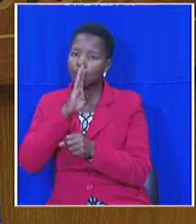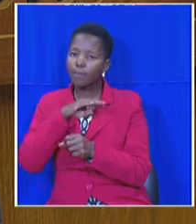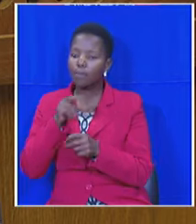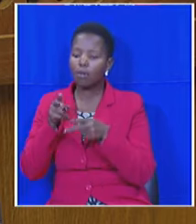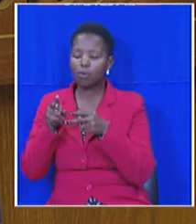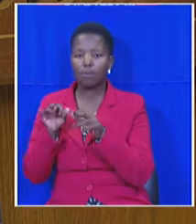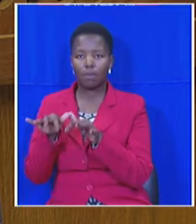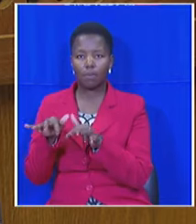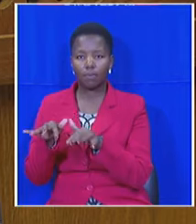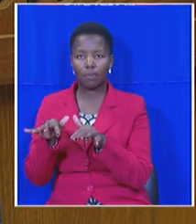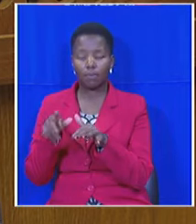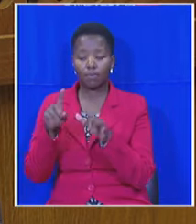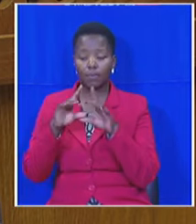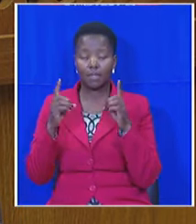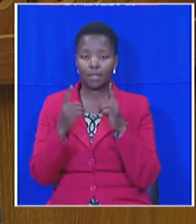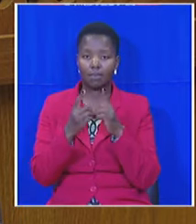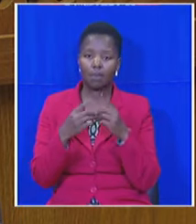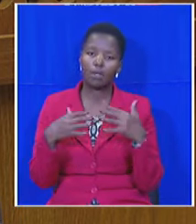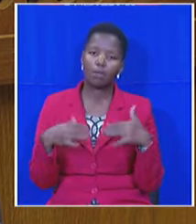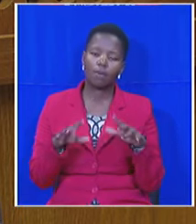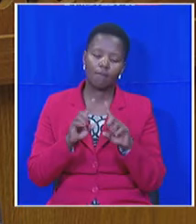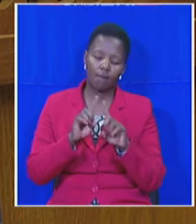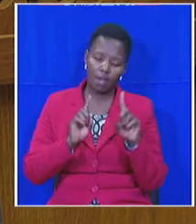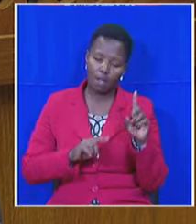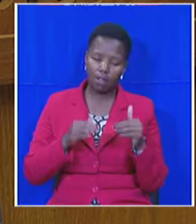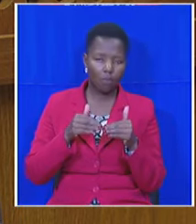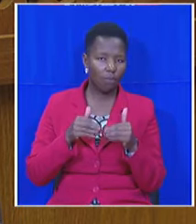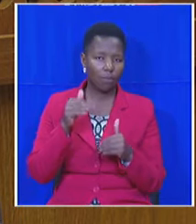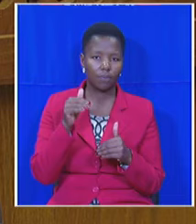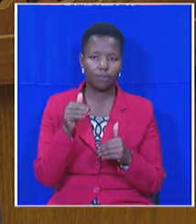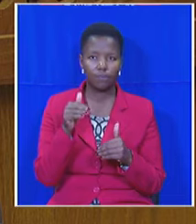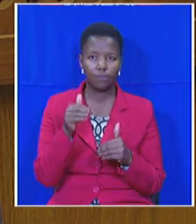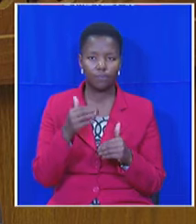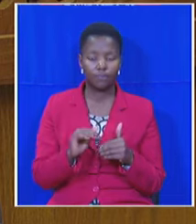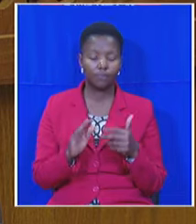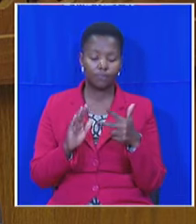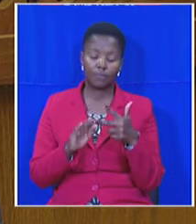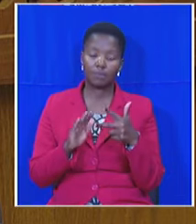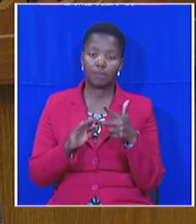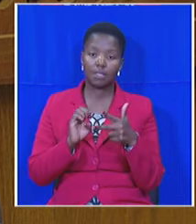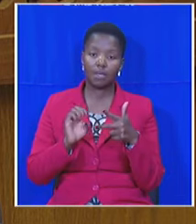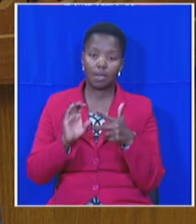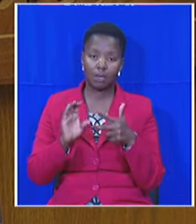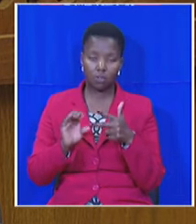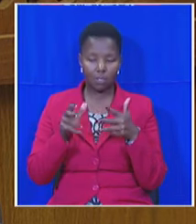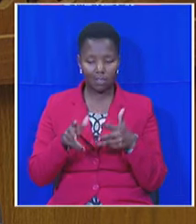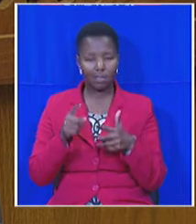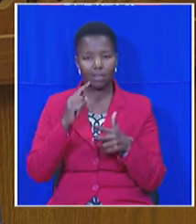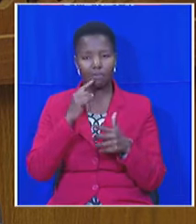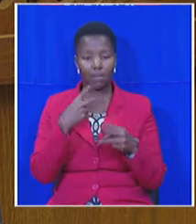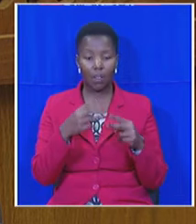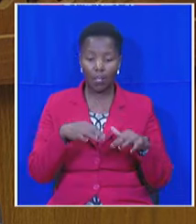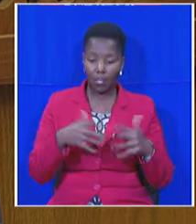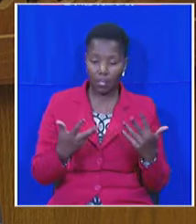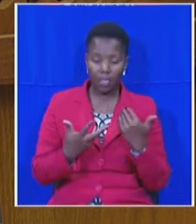Africans. The department has failed in its role here too. Thirdly, living without employment or living in poverty remains the